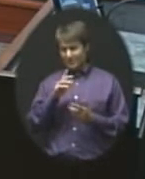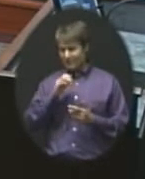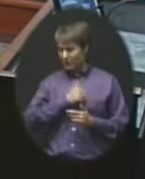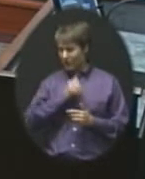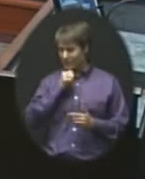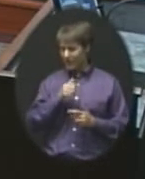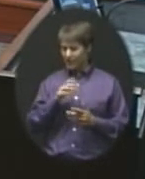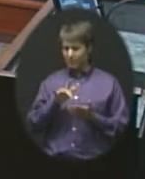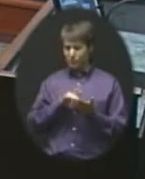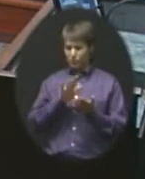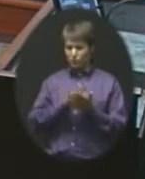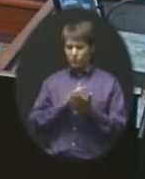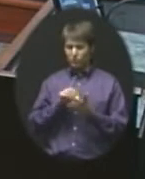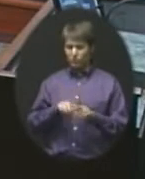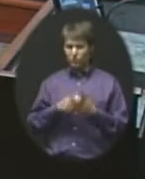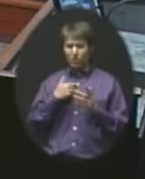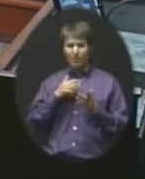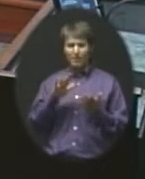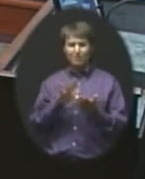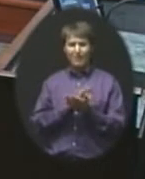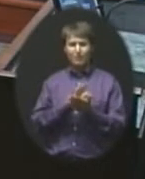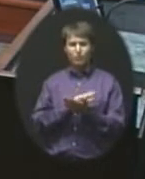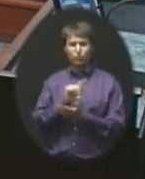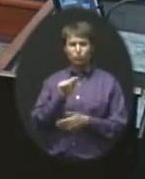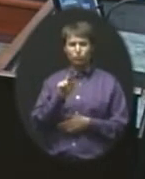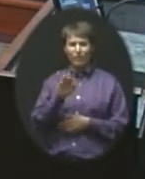can start down my paper trail.